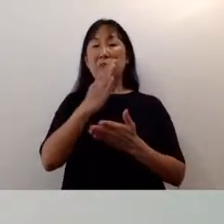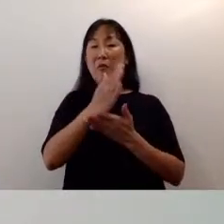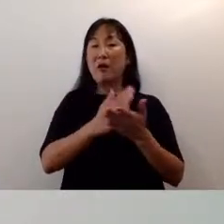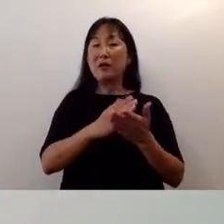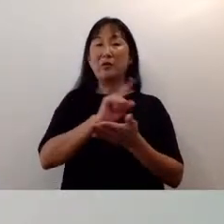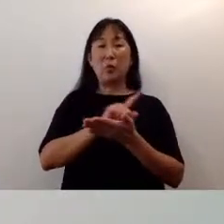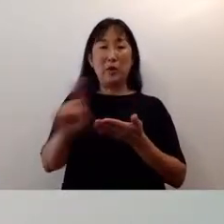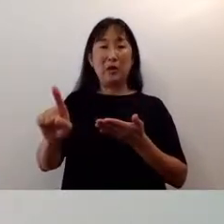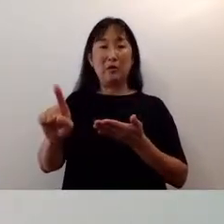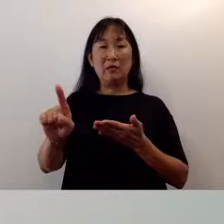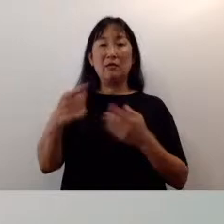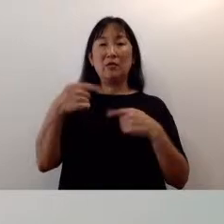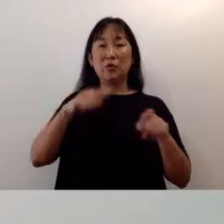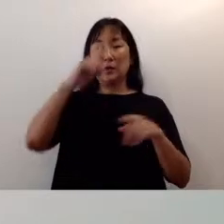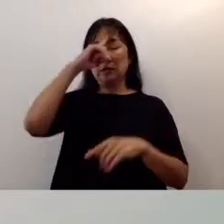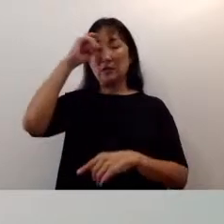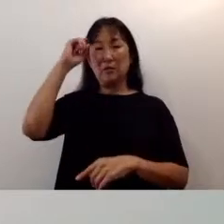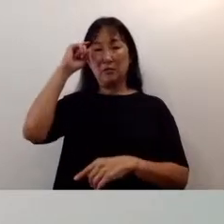week throughout the summer.